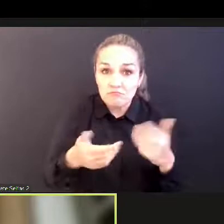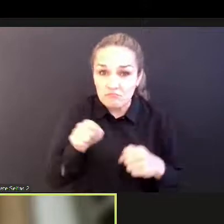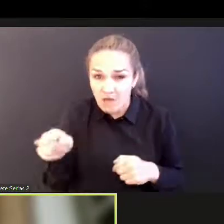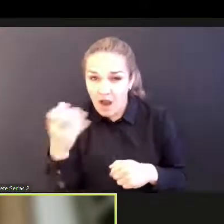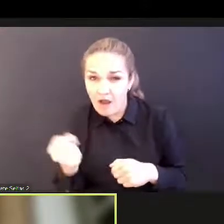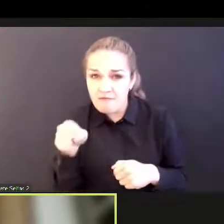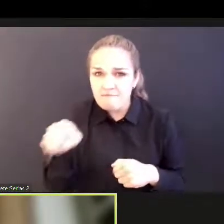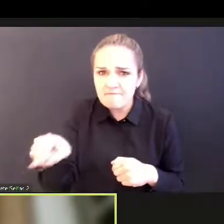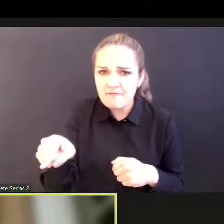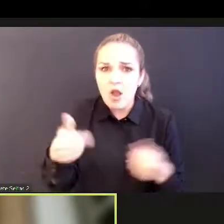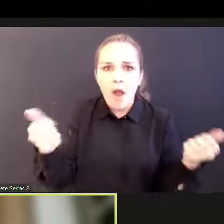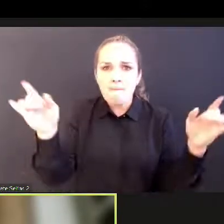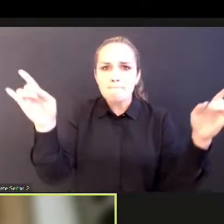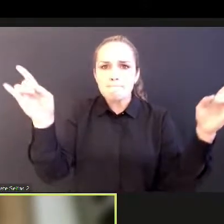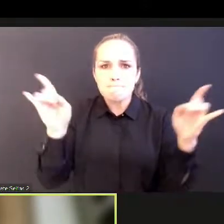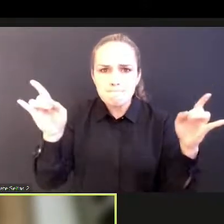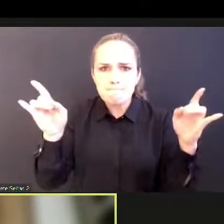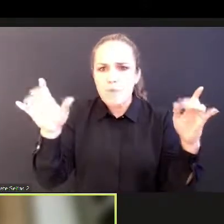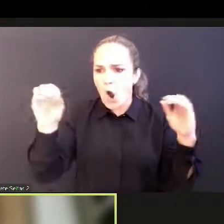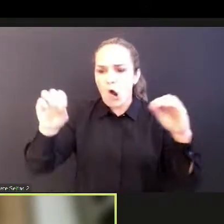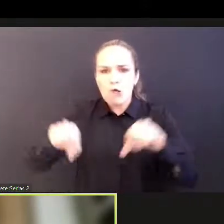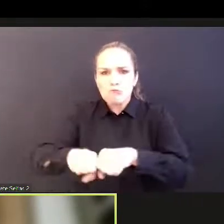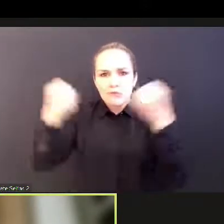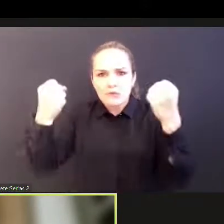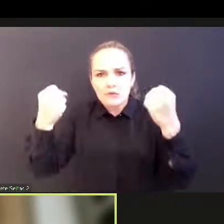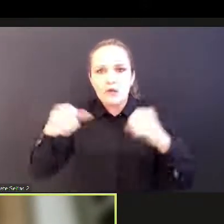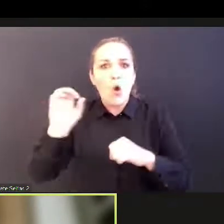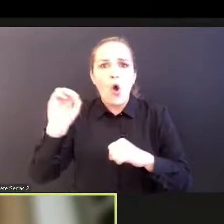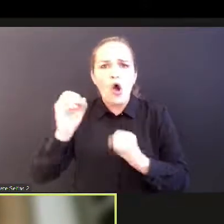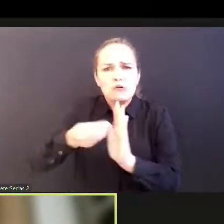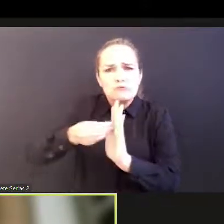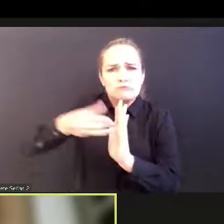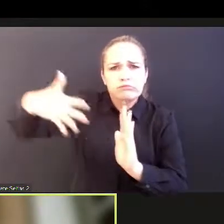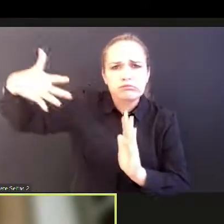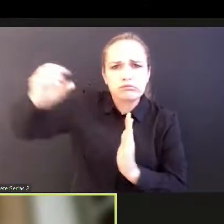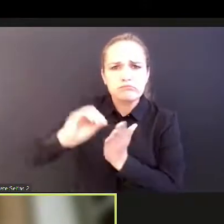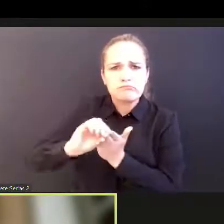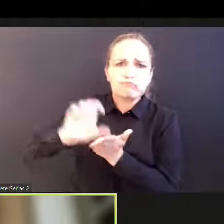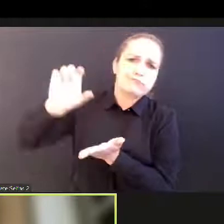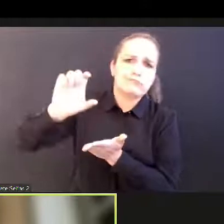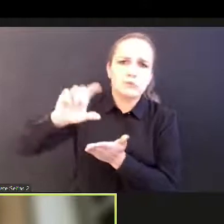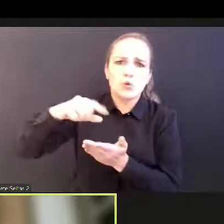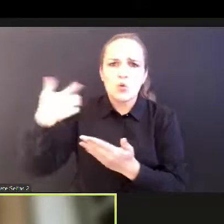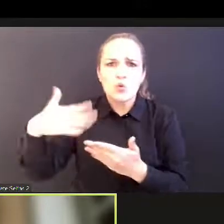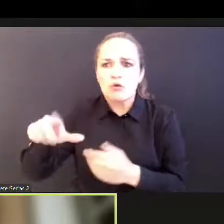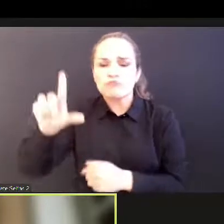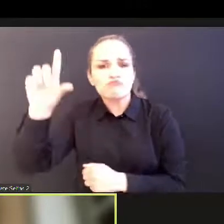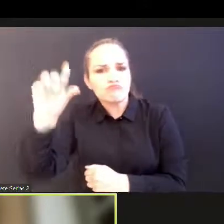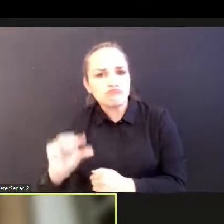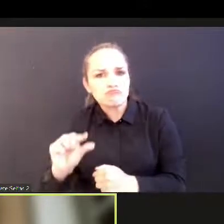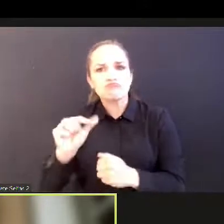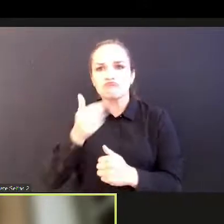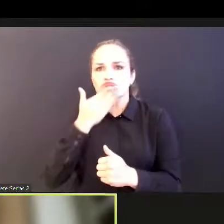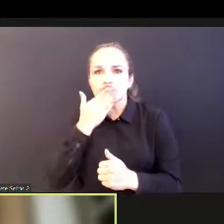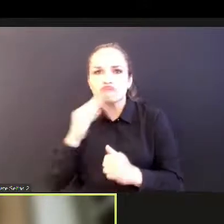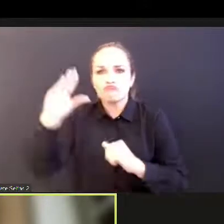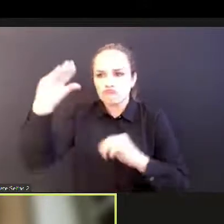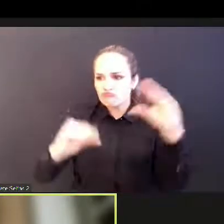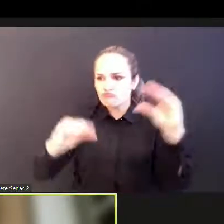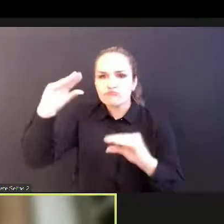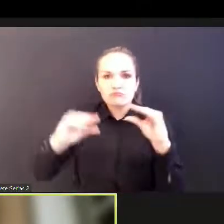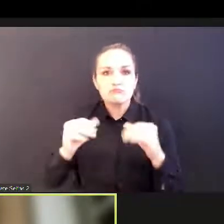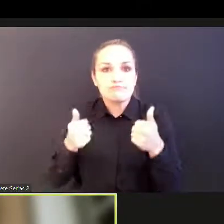storage and data servers which are efficient becomes very important. So I think one of the things that I learned from the study is